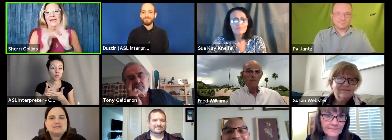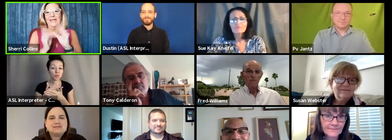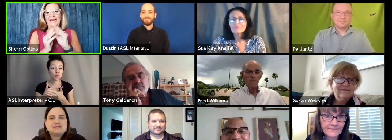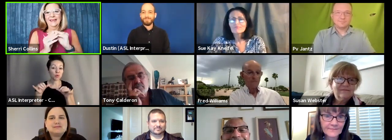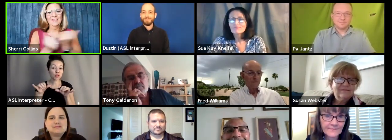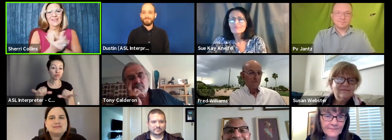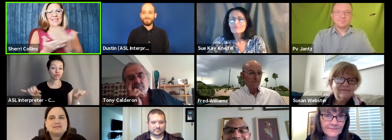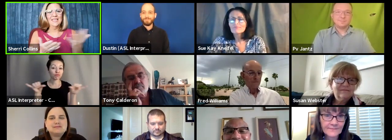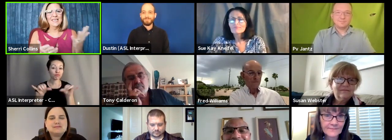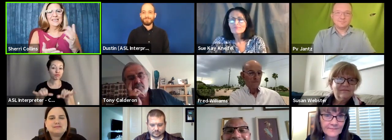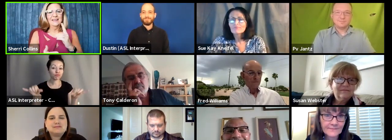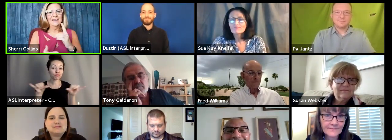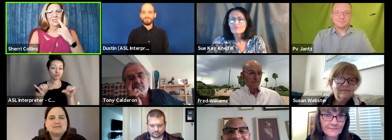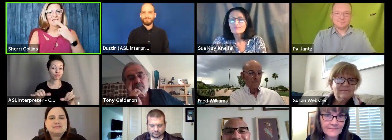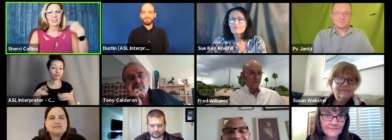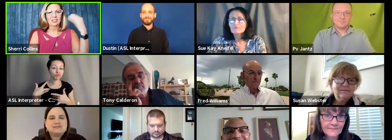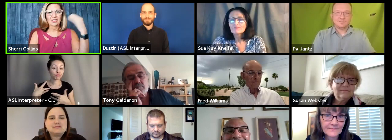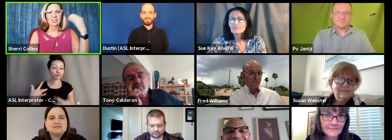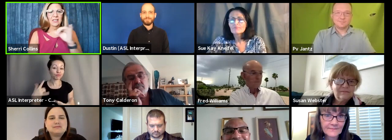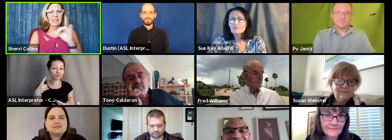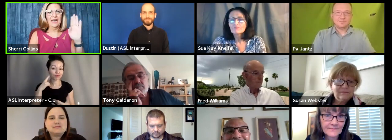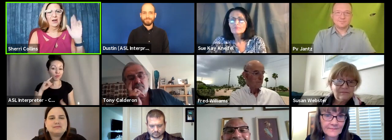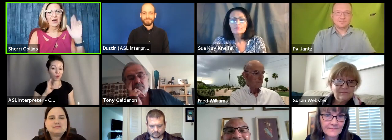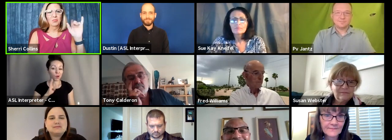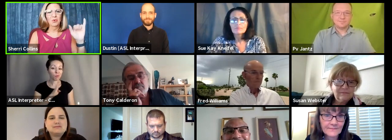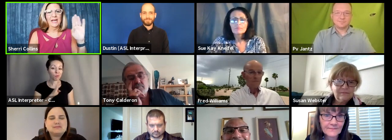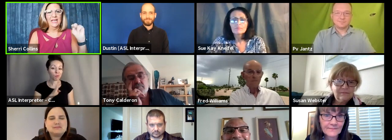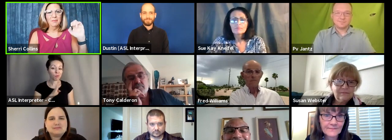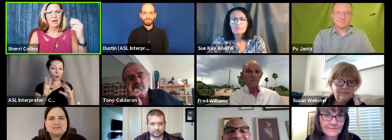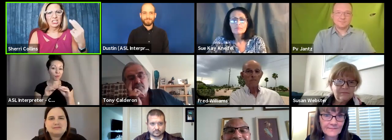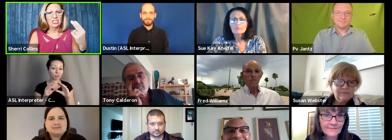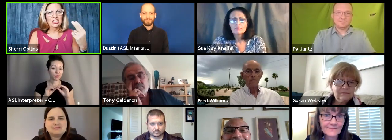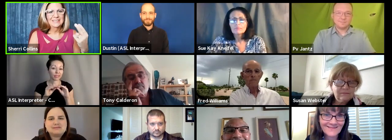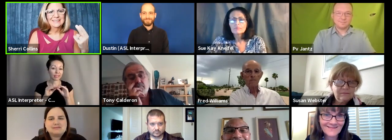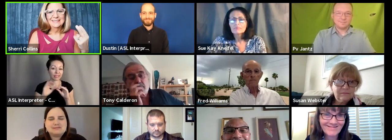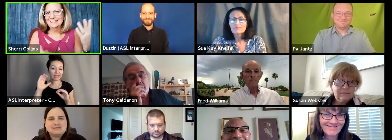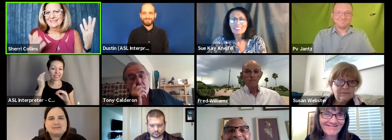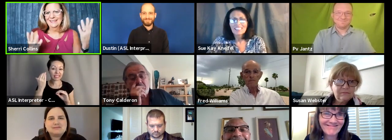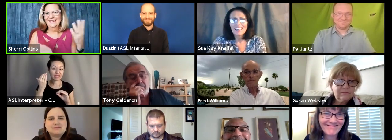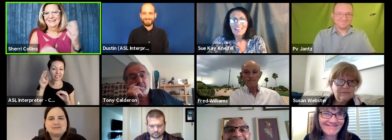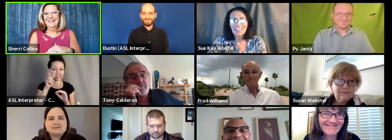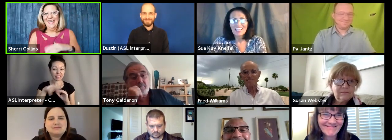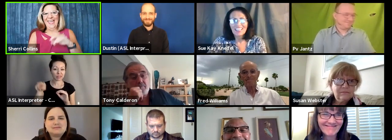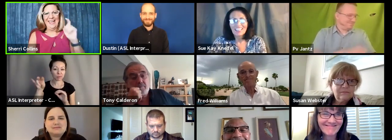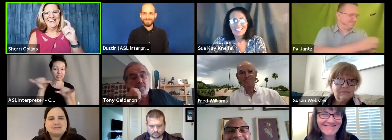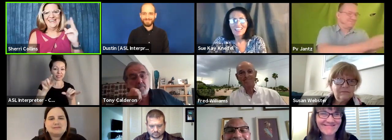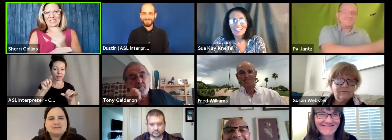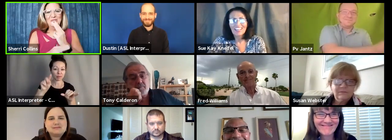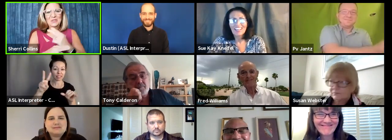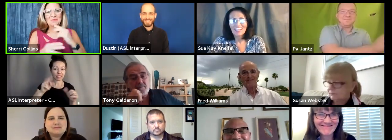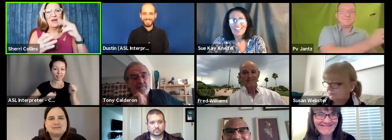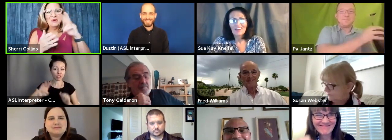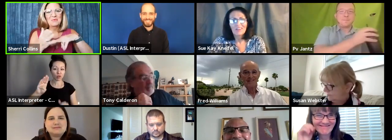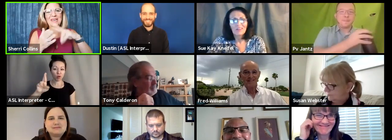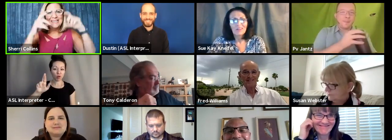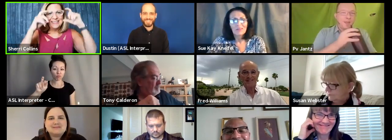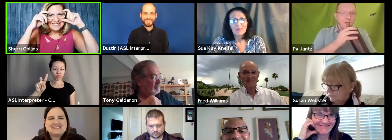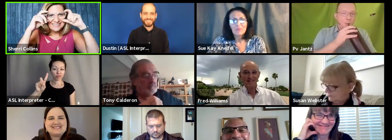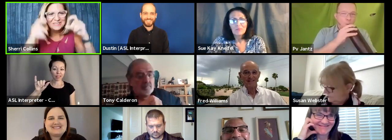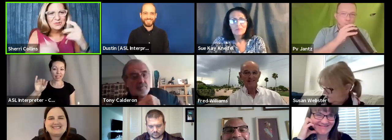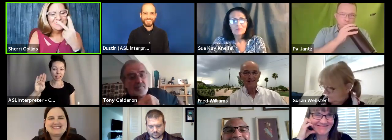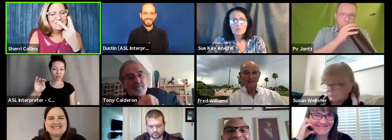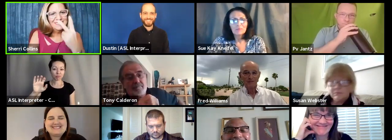board meeting. Everything looks like Brady Bunch. And I need to use my